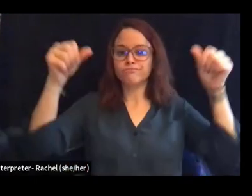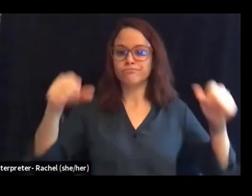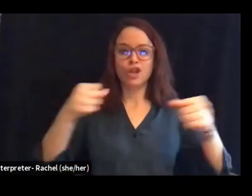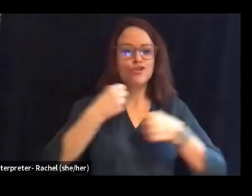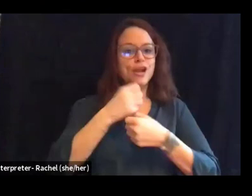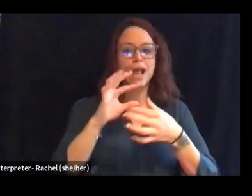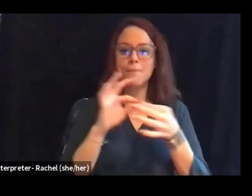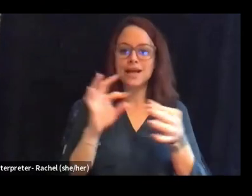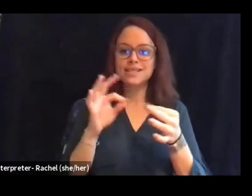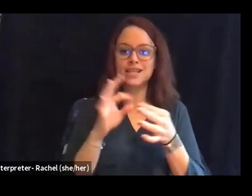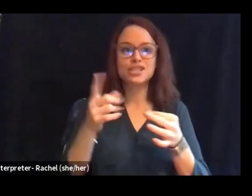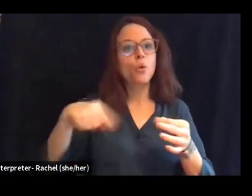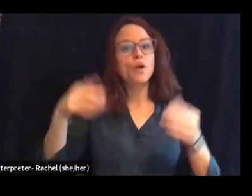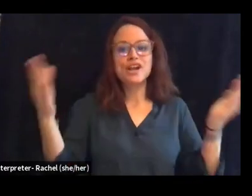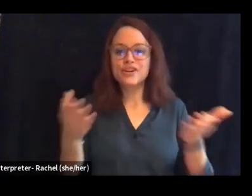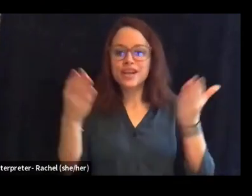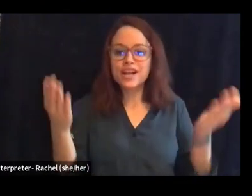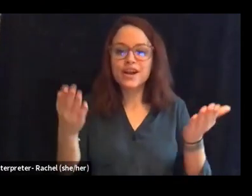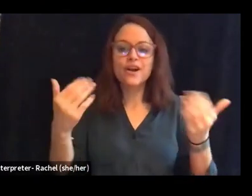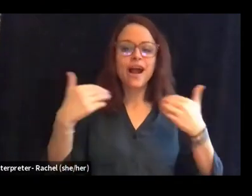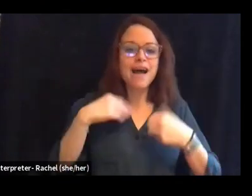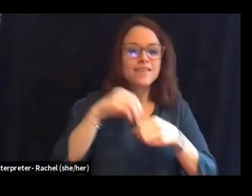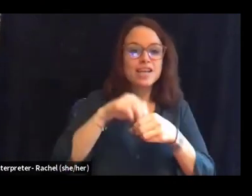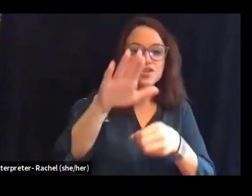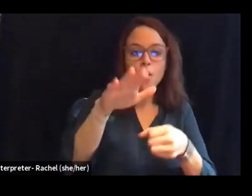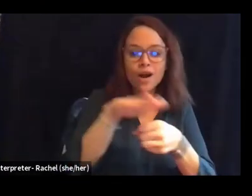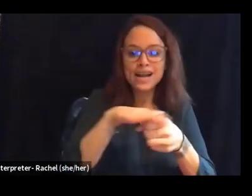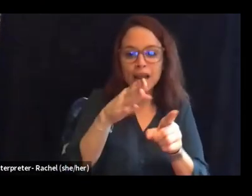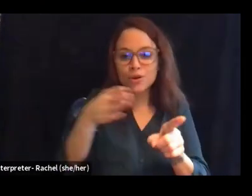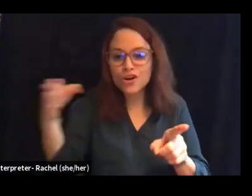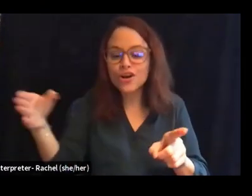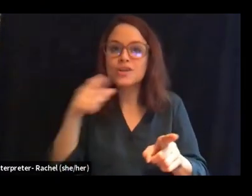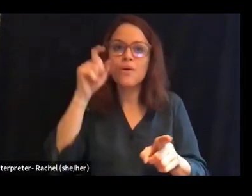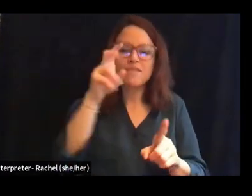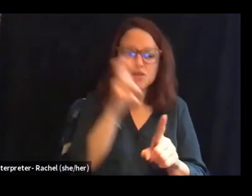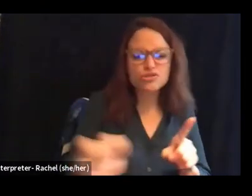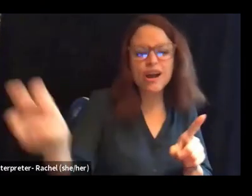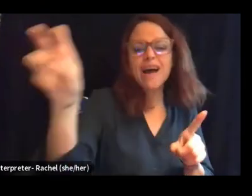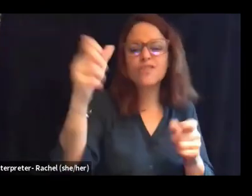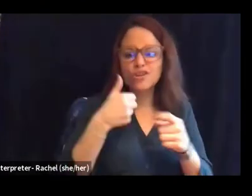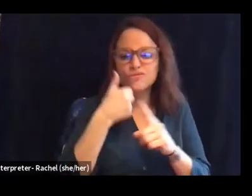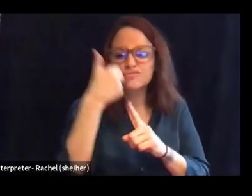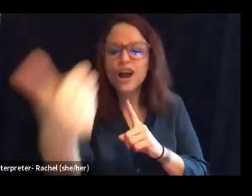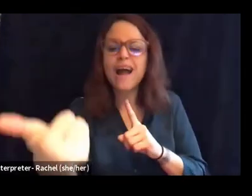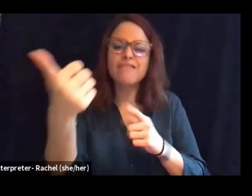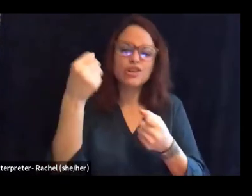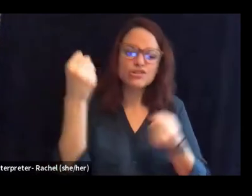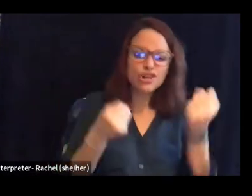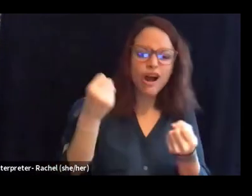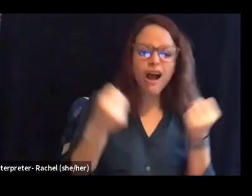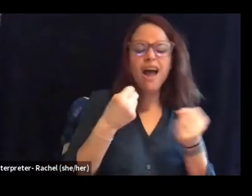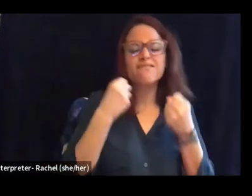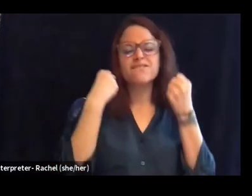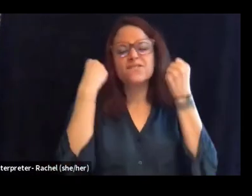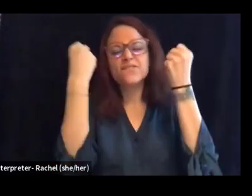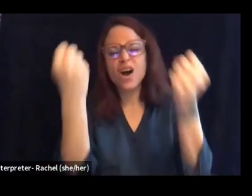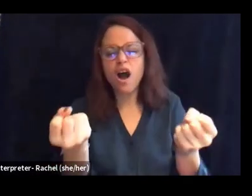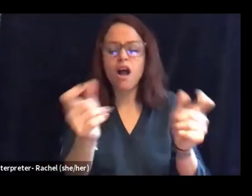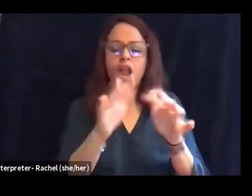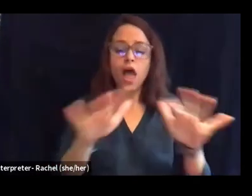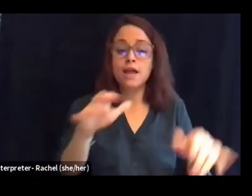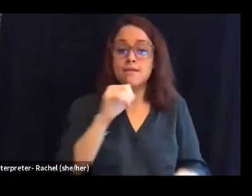delicious frozen yogurt right in your neighborhood. You don't need to travel. The value proposition here, quite simply, is one